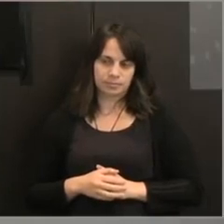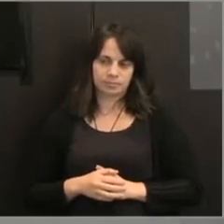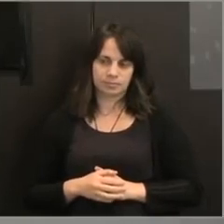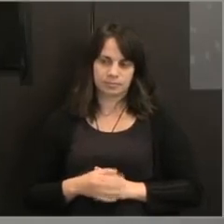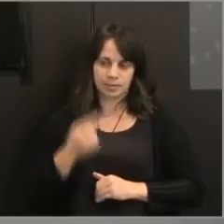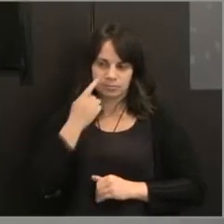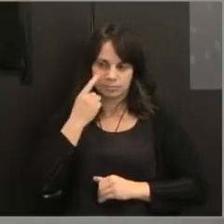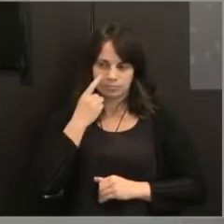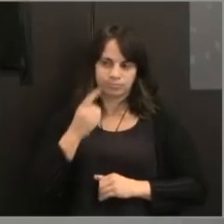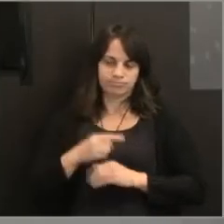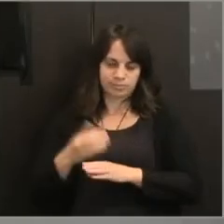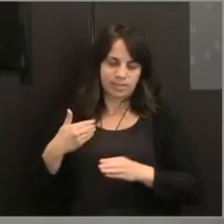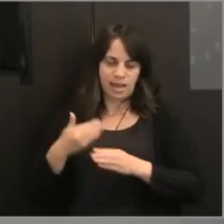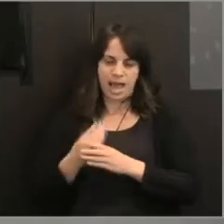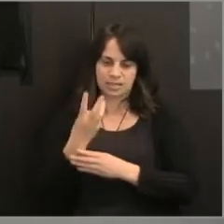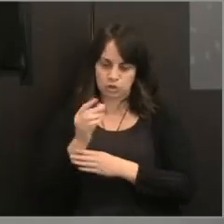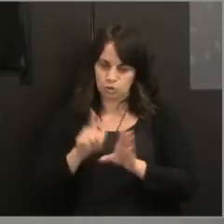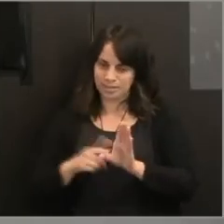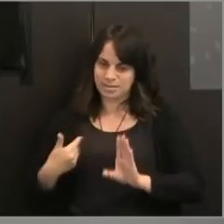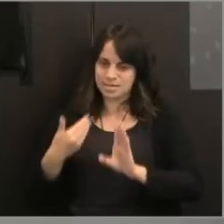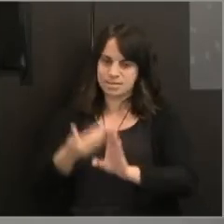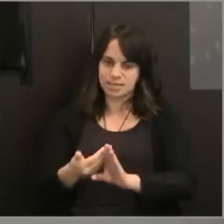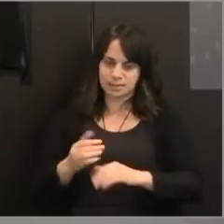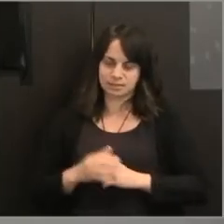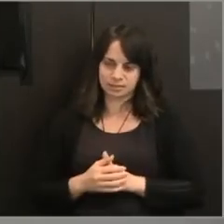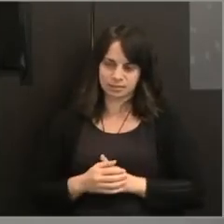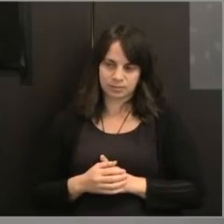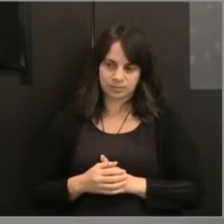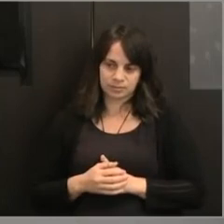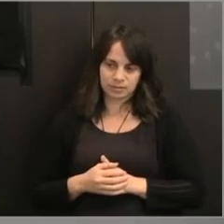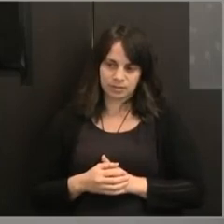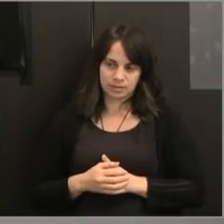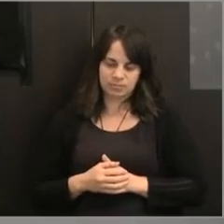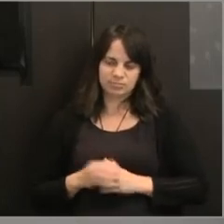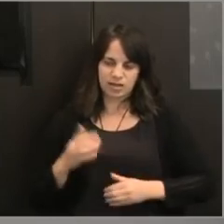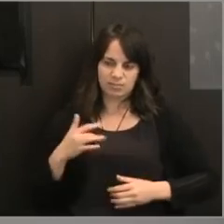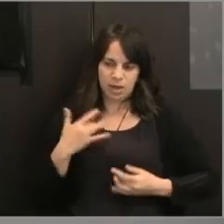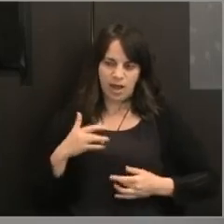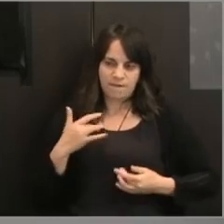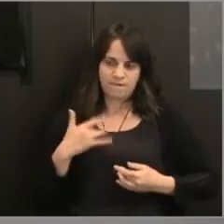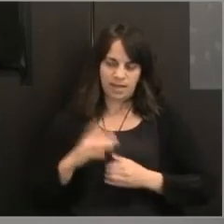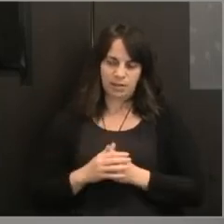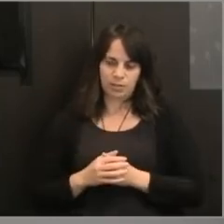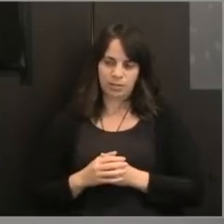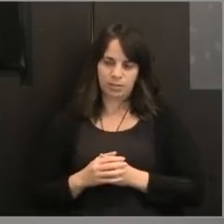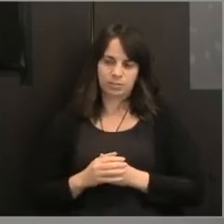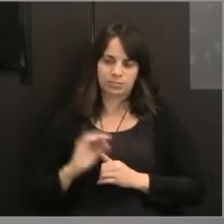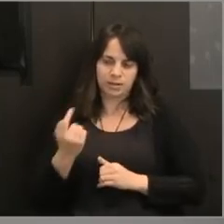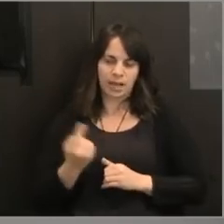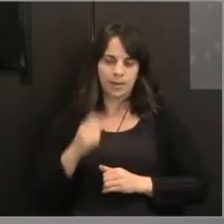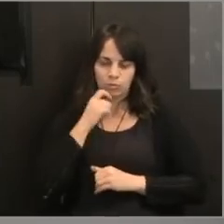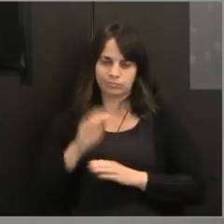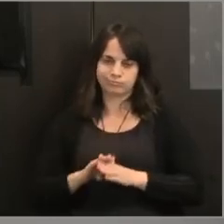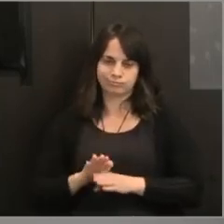of a longer trajectory as well, which is part of colonisation as